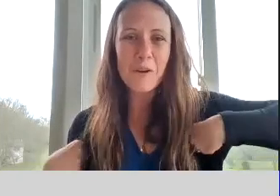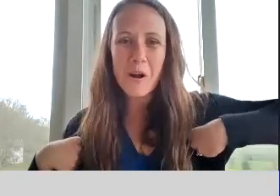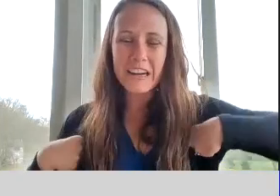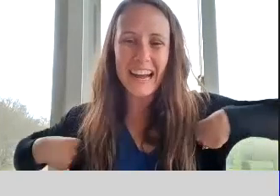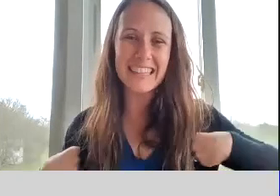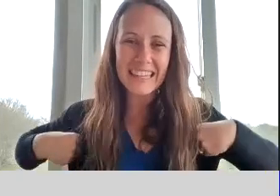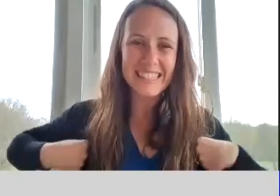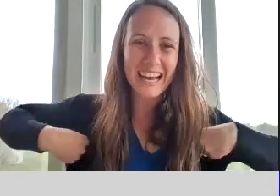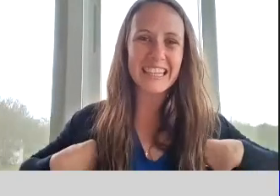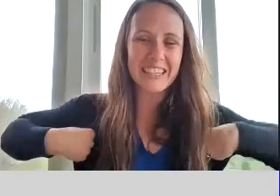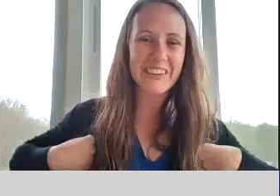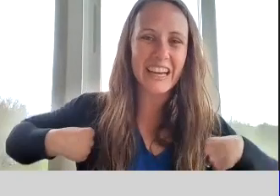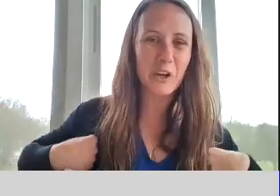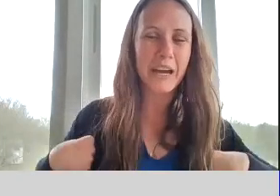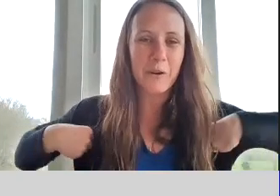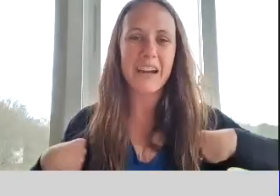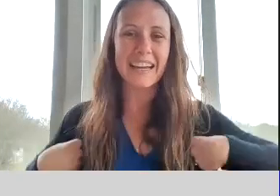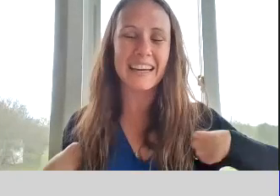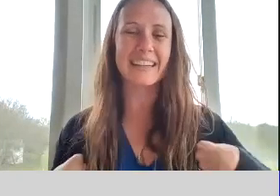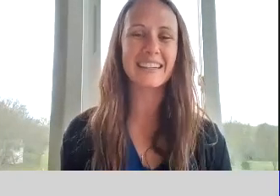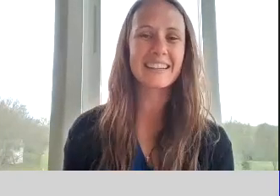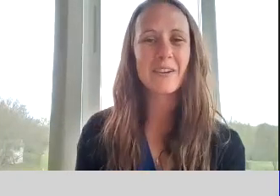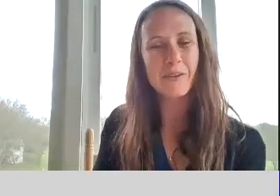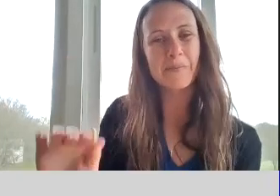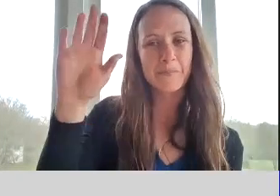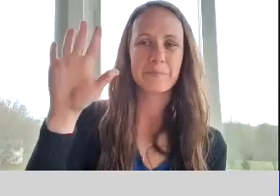Go ahead, walk around like a duck. Quack, quack, quack.